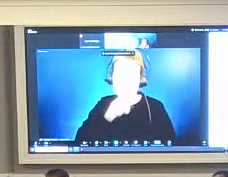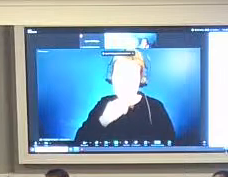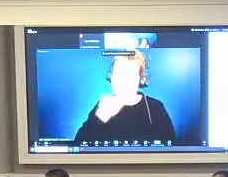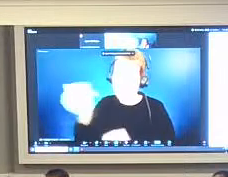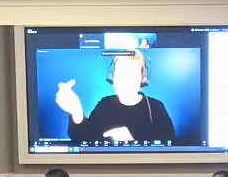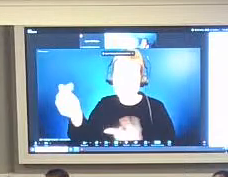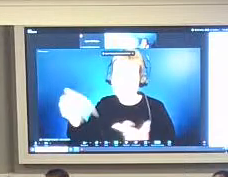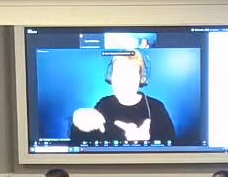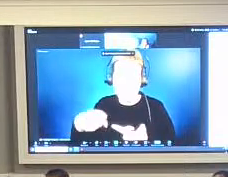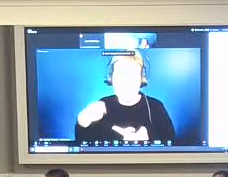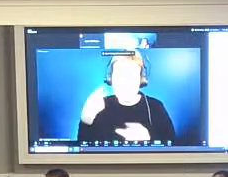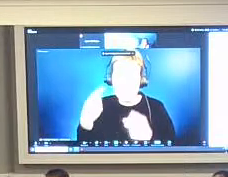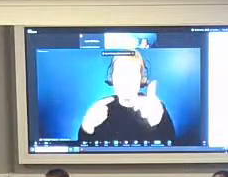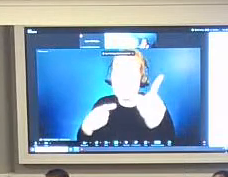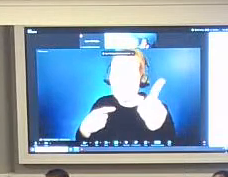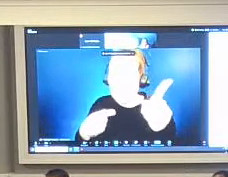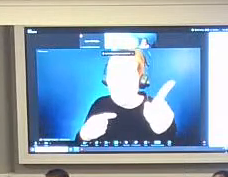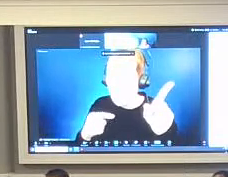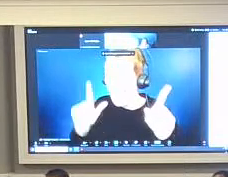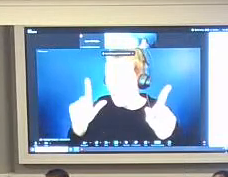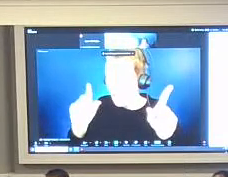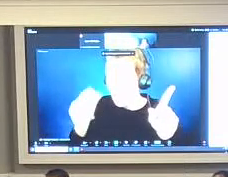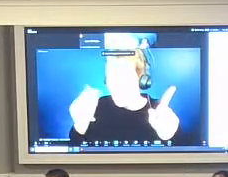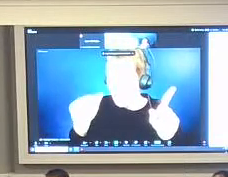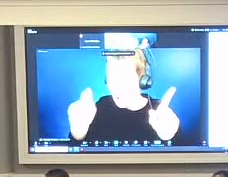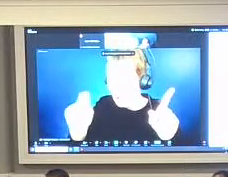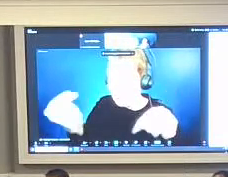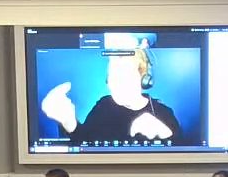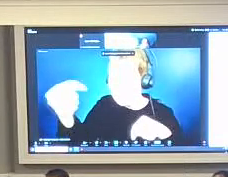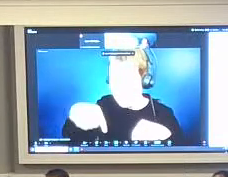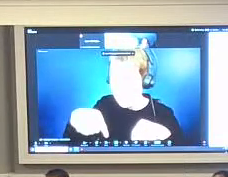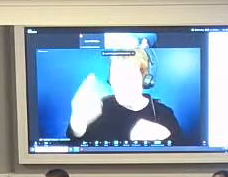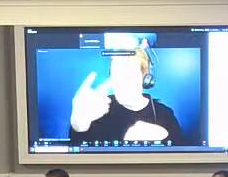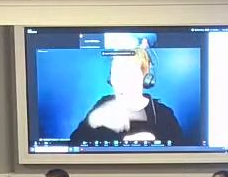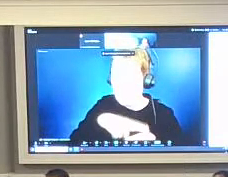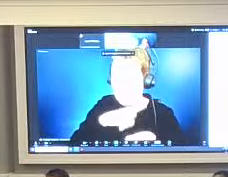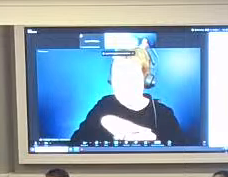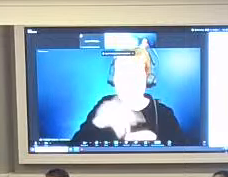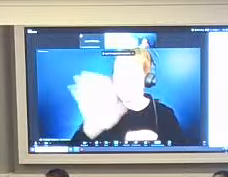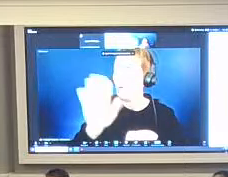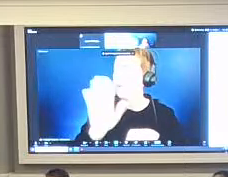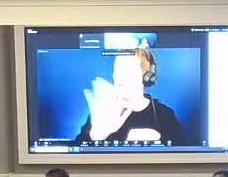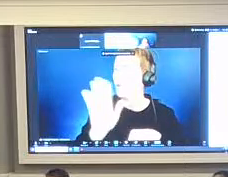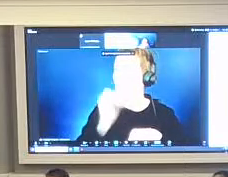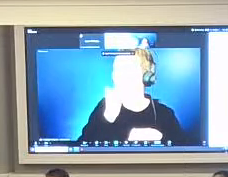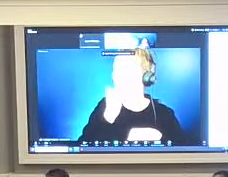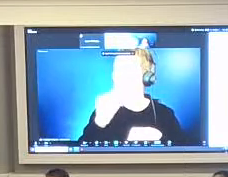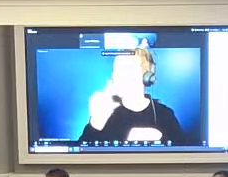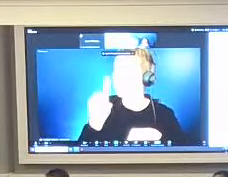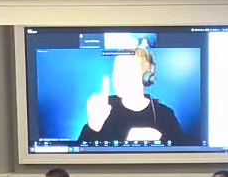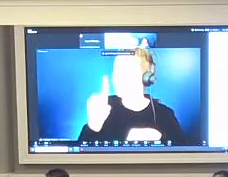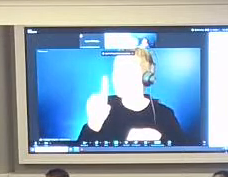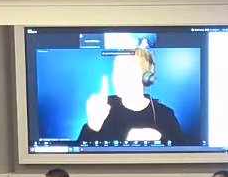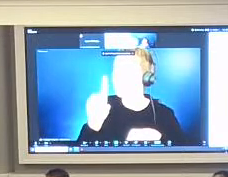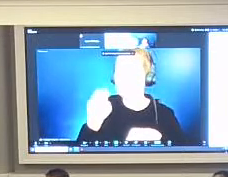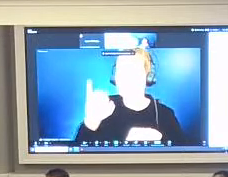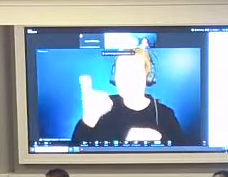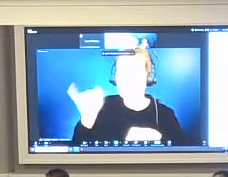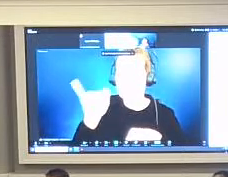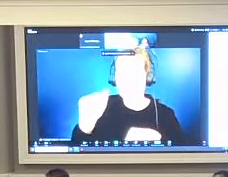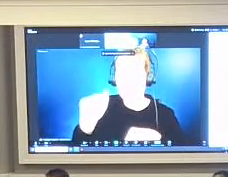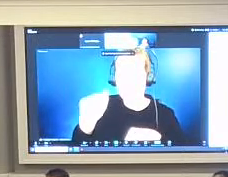Logan showed up, Did Logan show up? maybe not Logan, Deja McMillan showed up over Zoom.